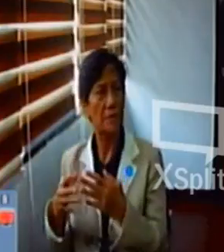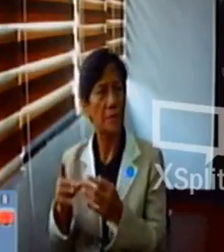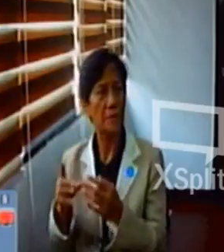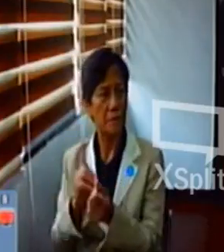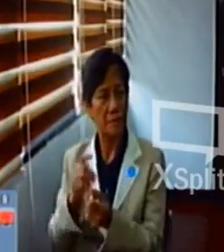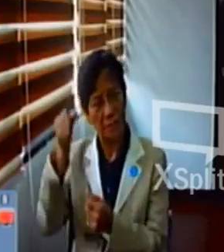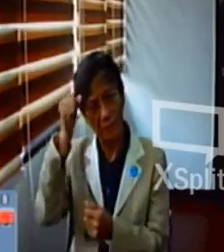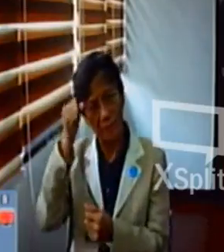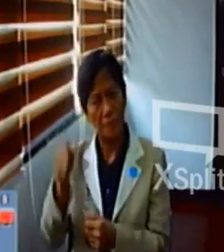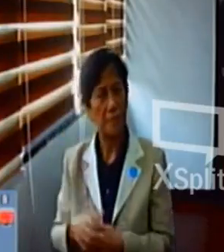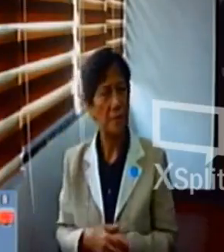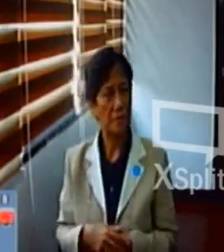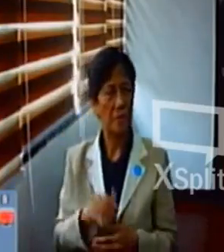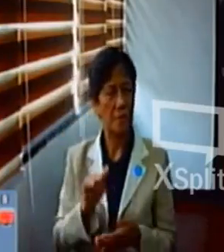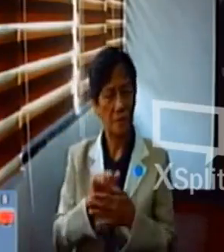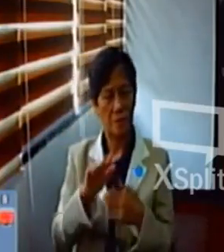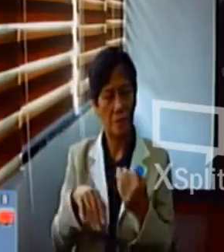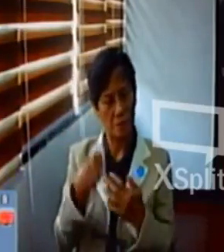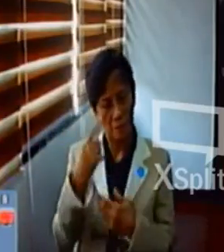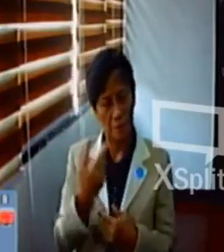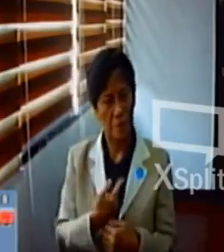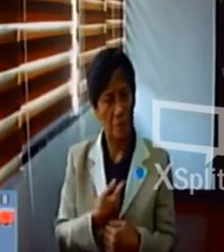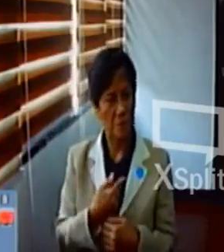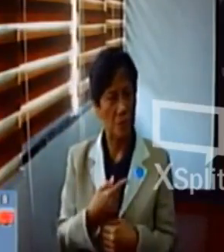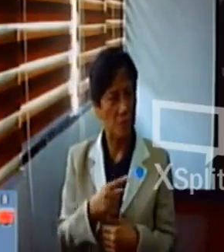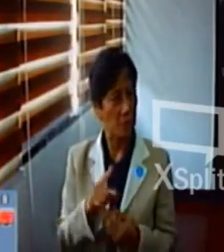now, Honorable Commissioners.